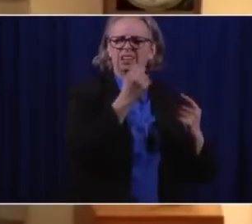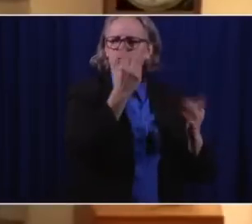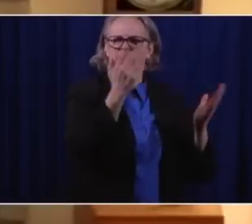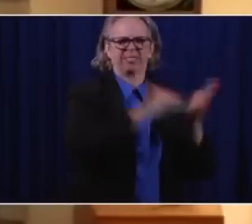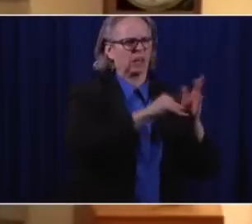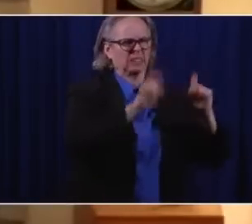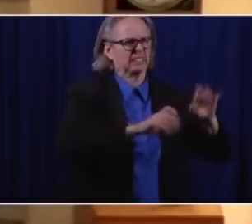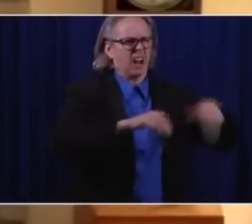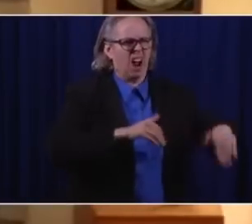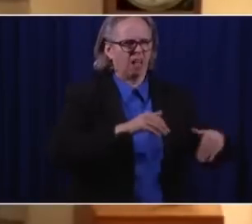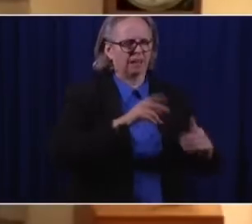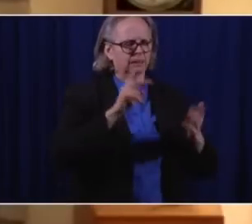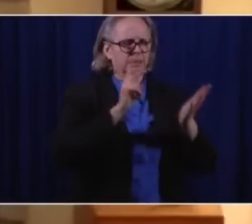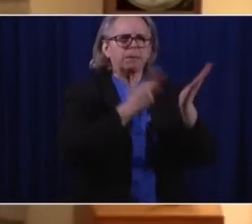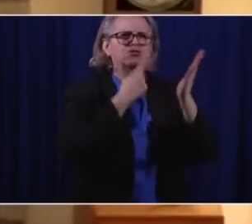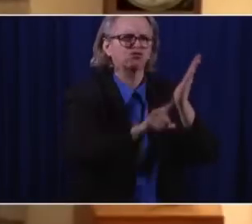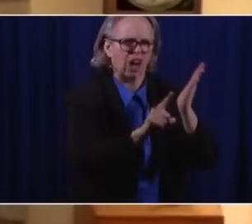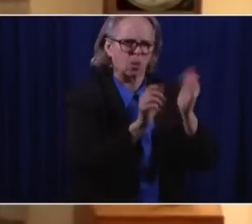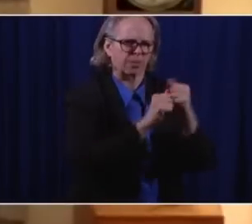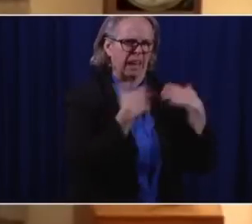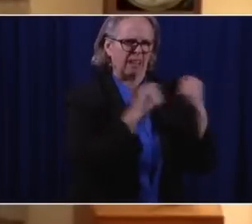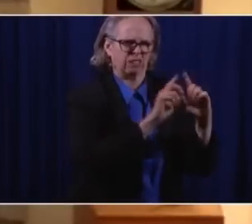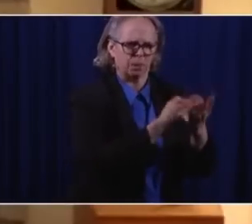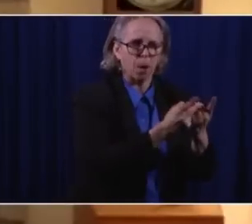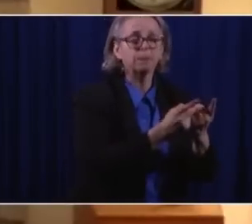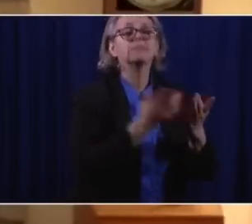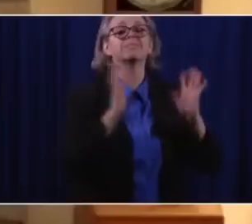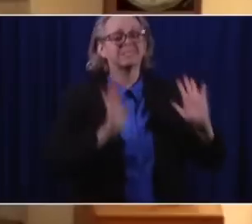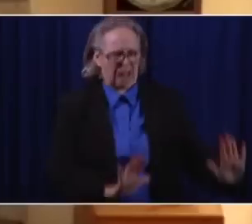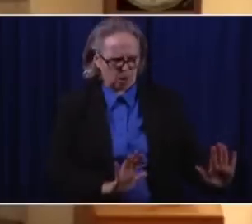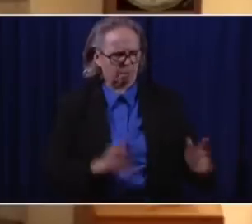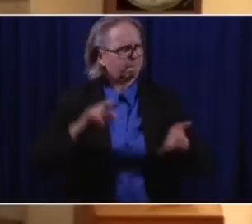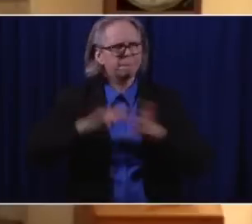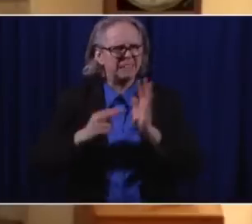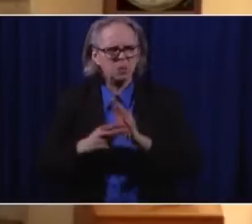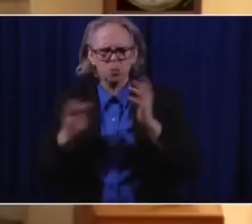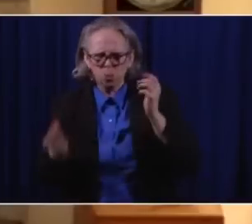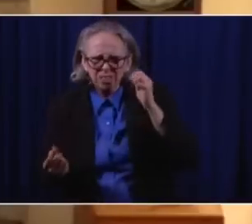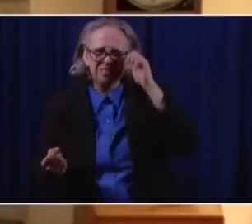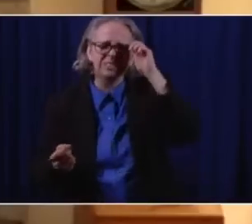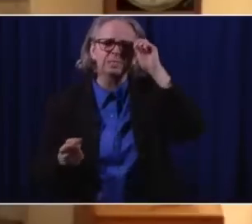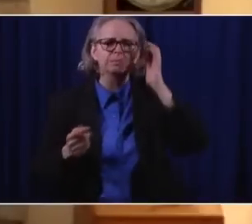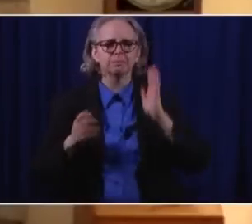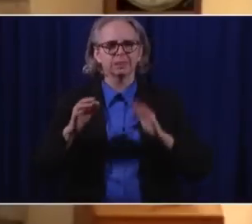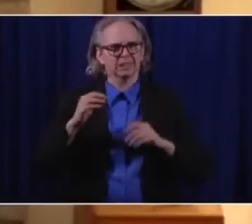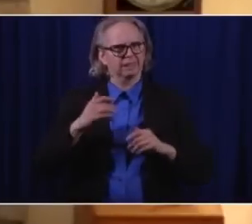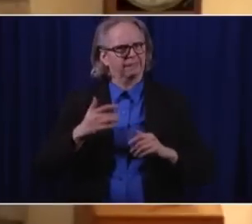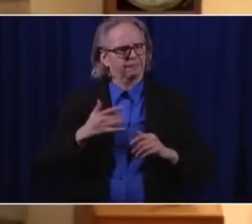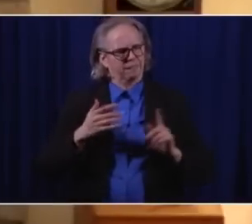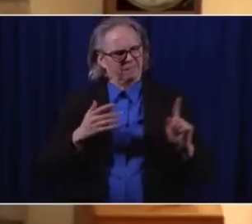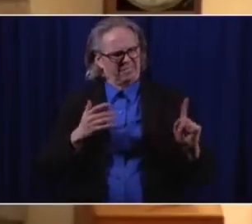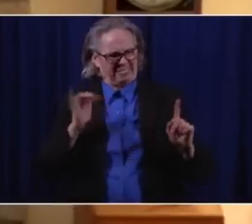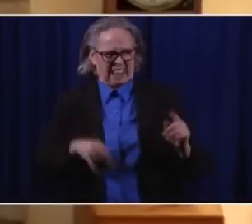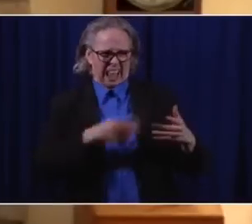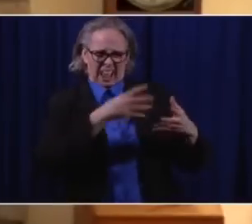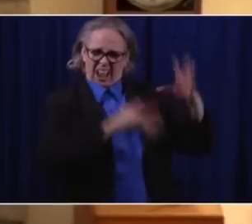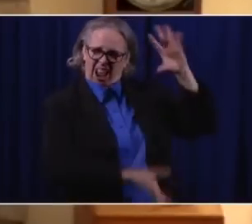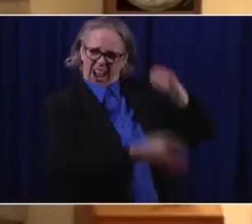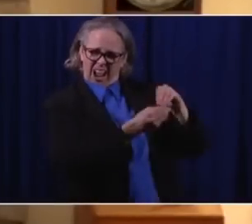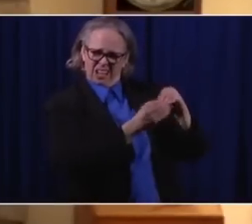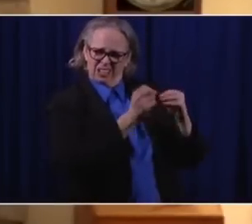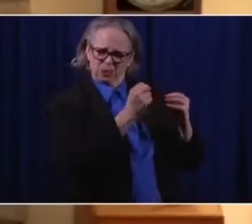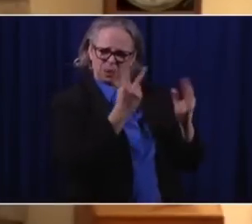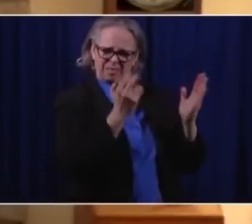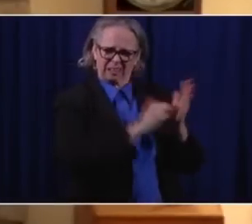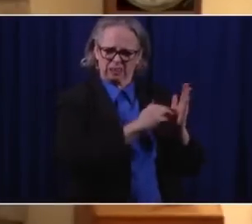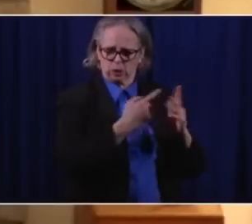I don't know what that means, but you can kind of do the math. If they started backing up on Monday and we now are